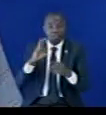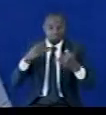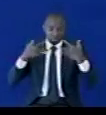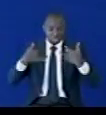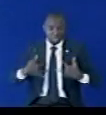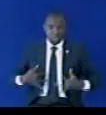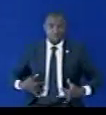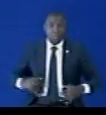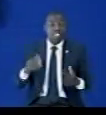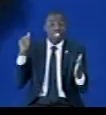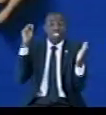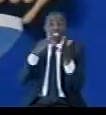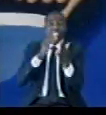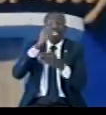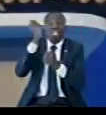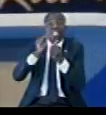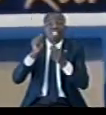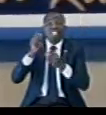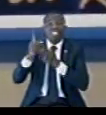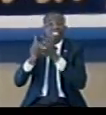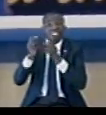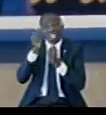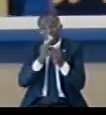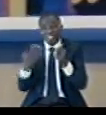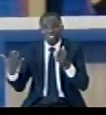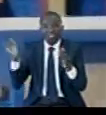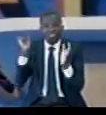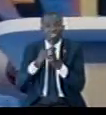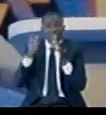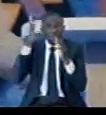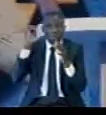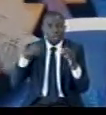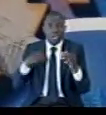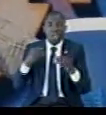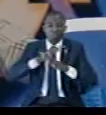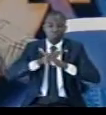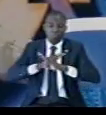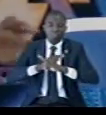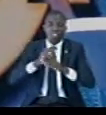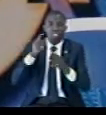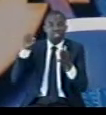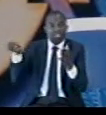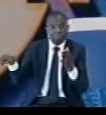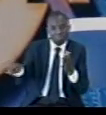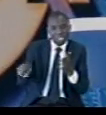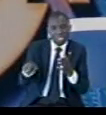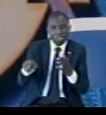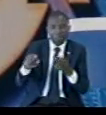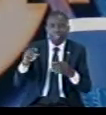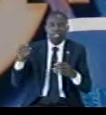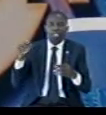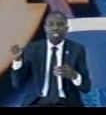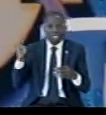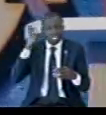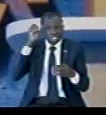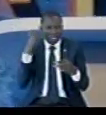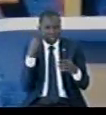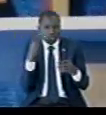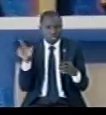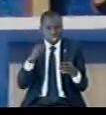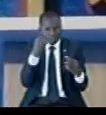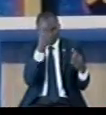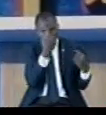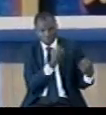discouragement, against anything that could have prevented them. He saw their faith. And